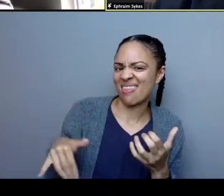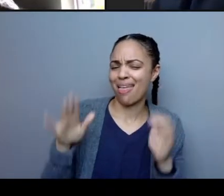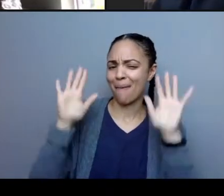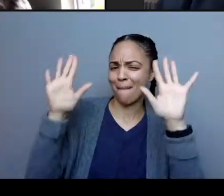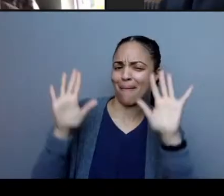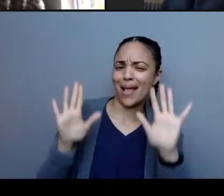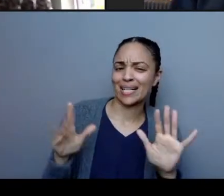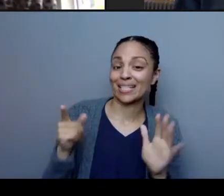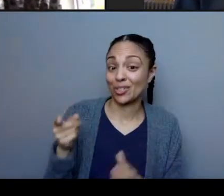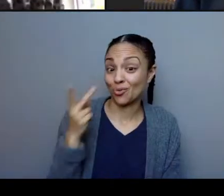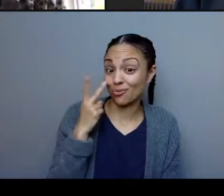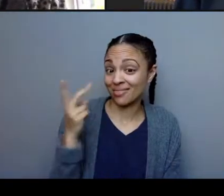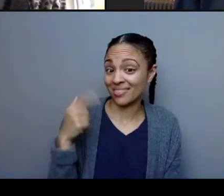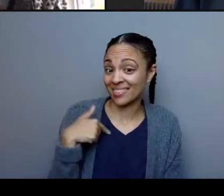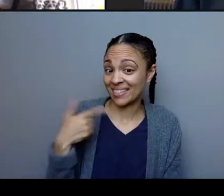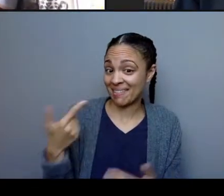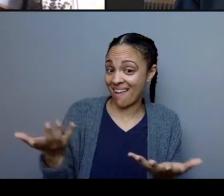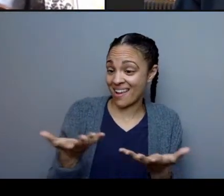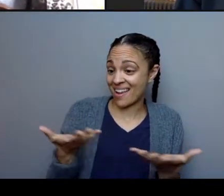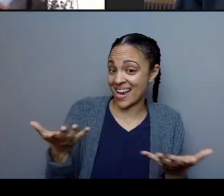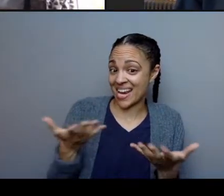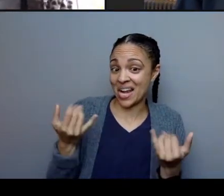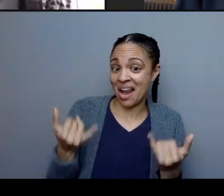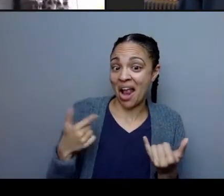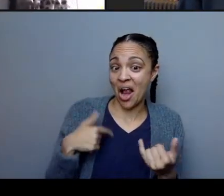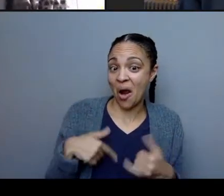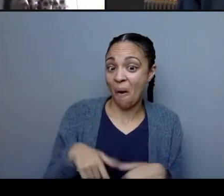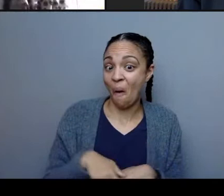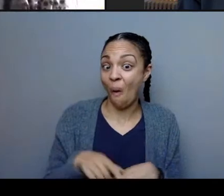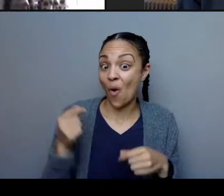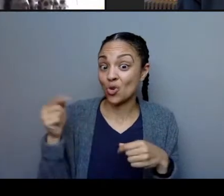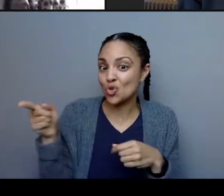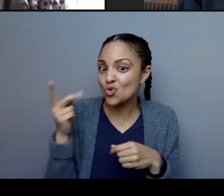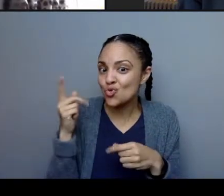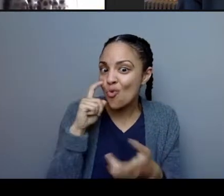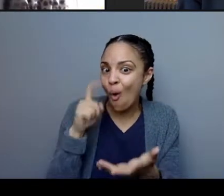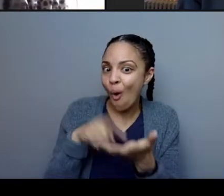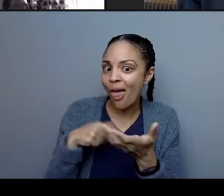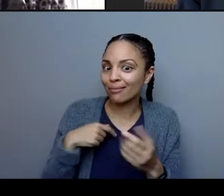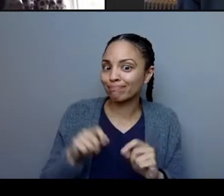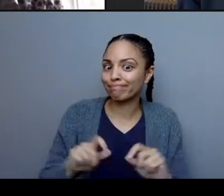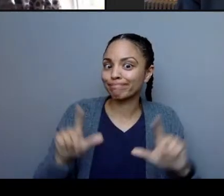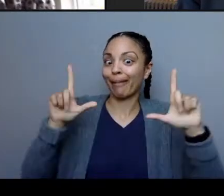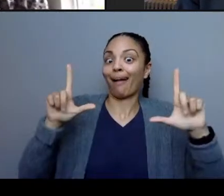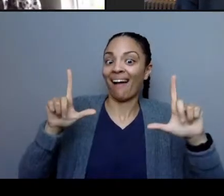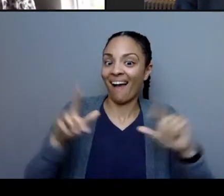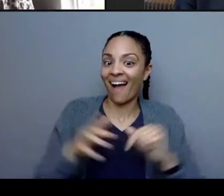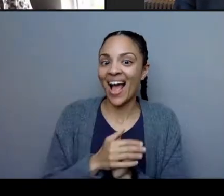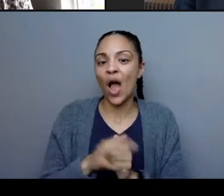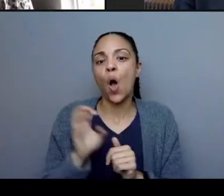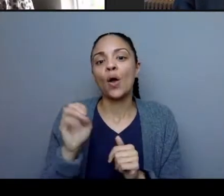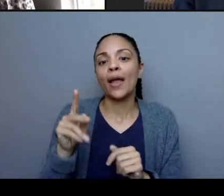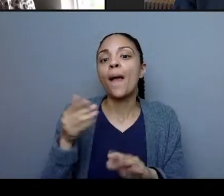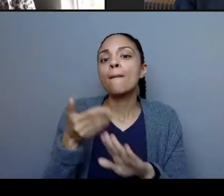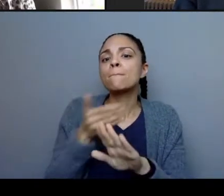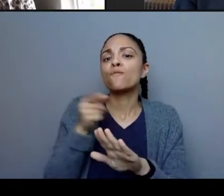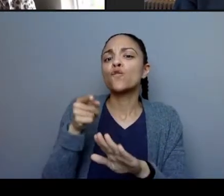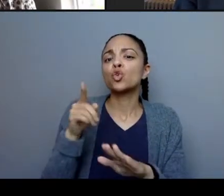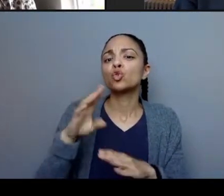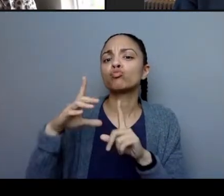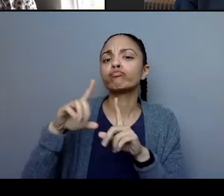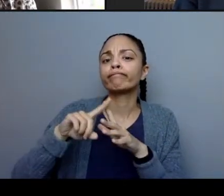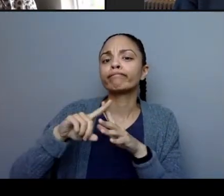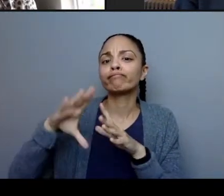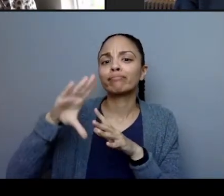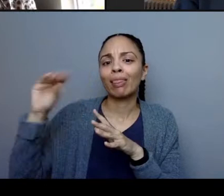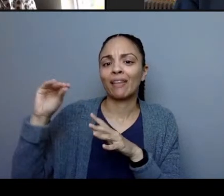Came back and I said, let me just listen. But wait, before you go away for a second, Ephraim, y'all got a lot of folks here. Pooja